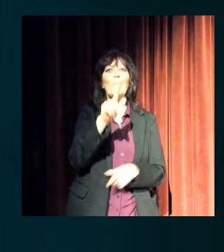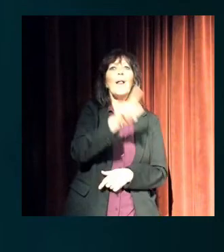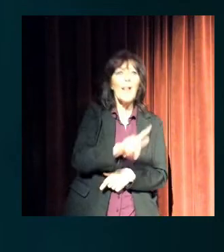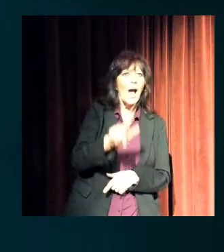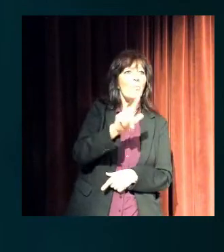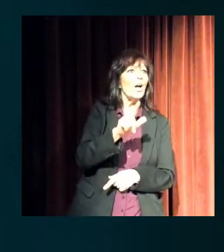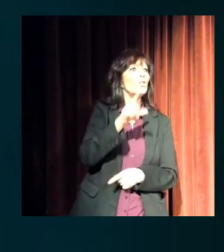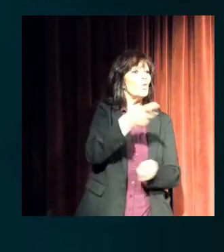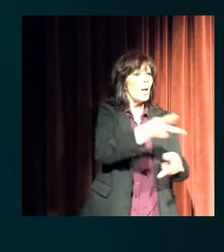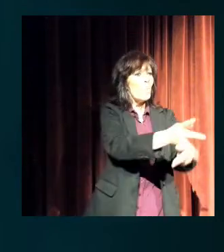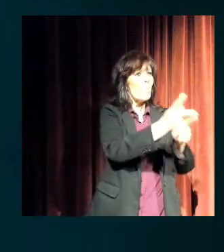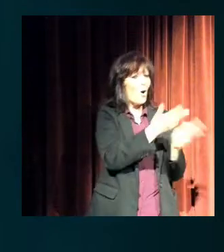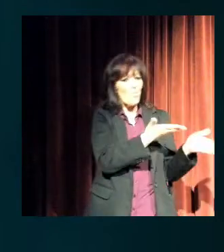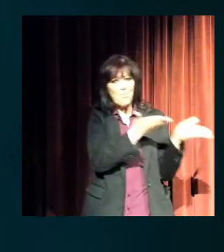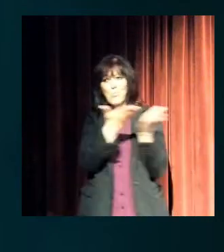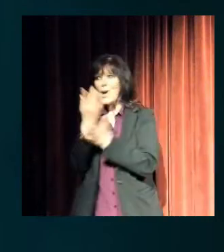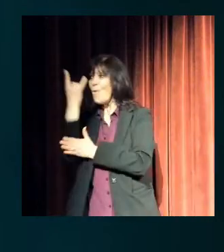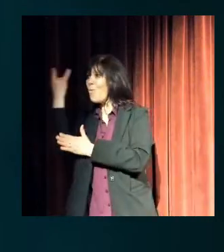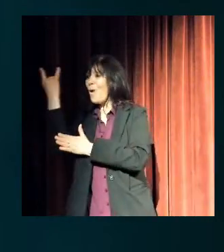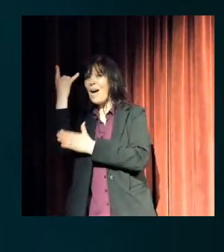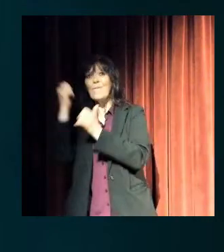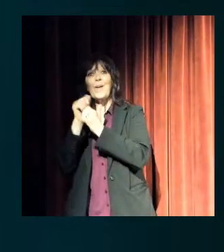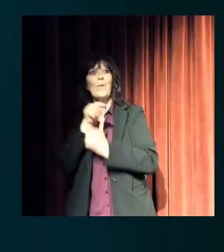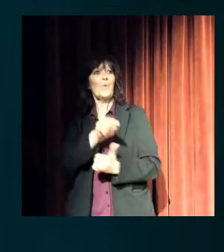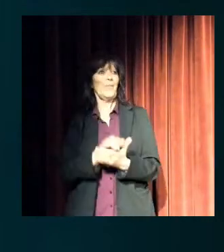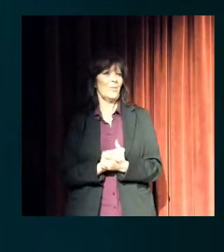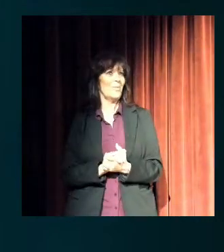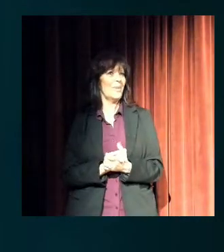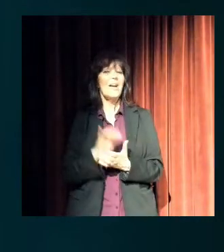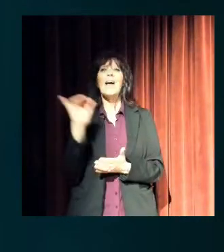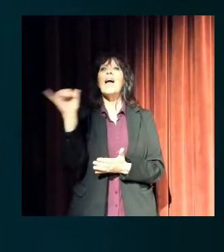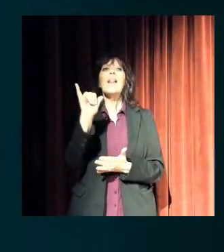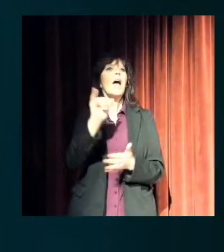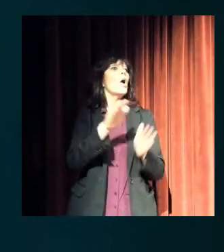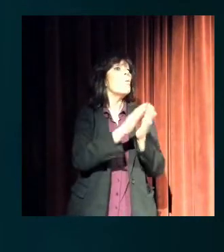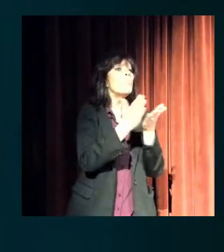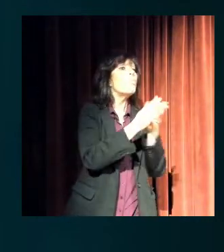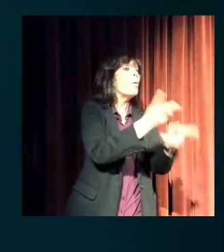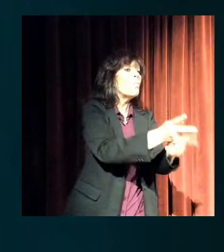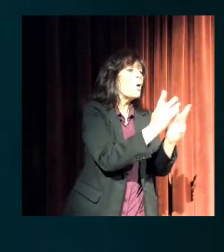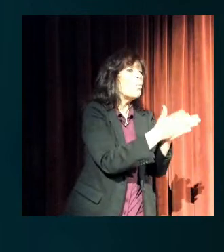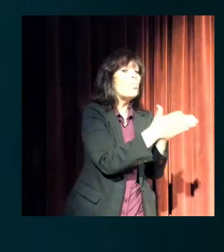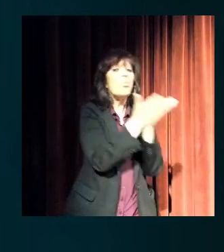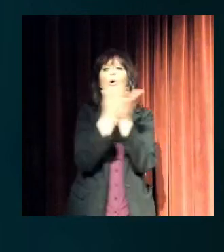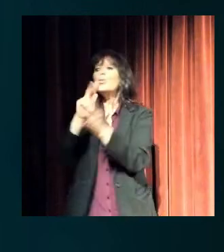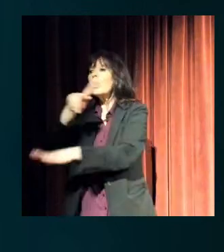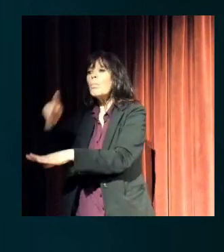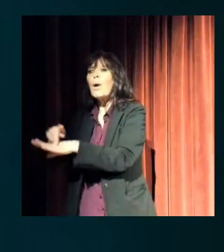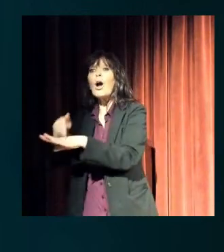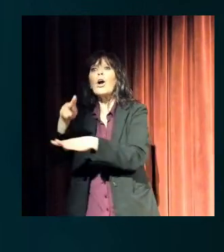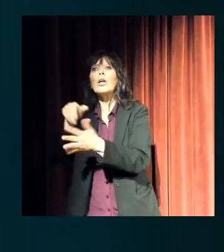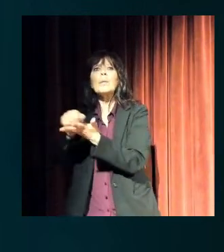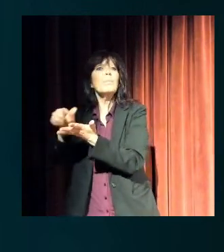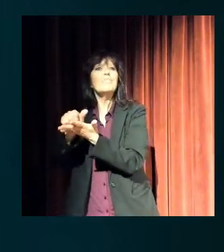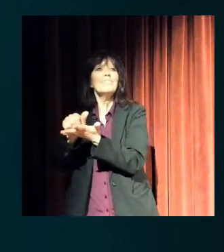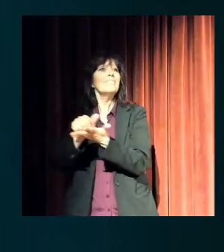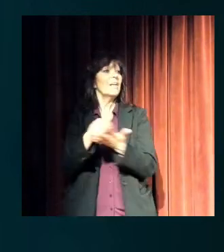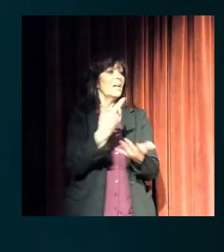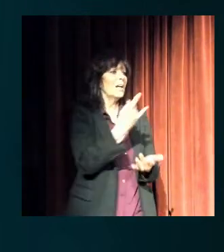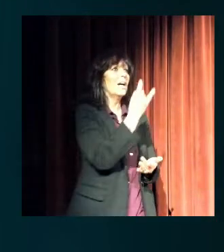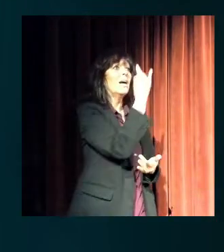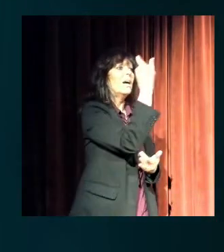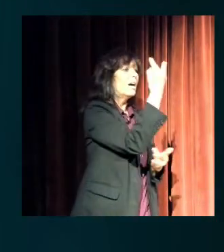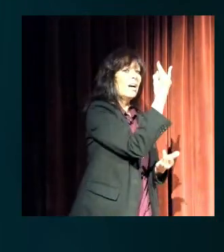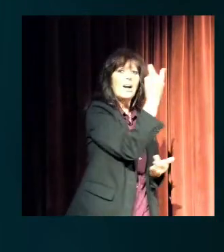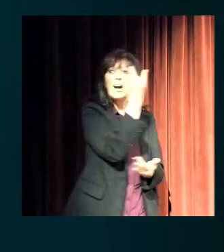bringing Wi-Fi access wherever you go. Much like you would take a book with you to the park or the beach, now you can take a